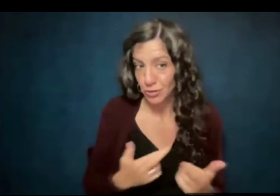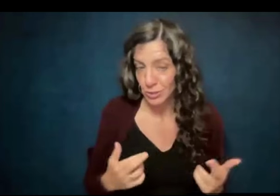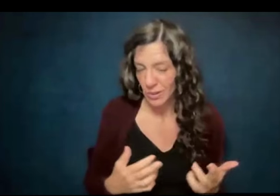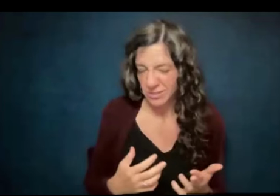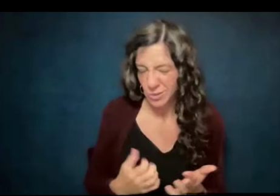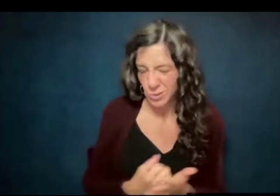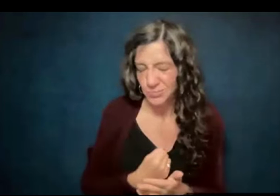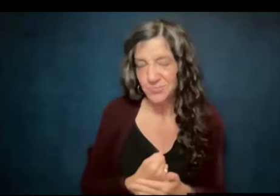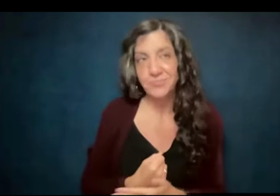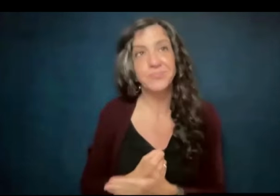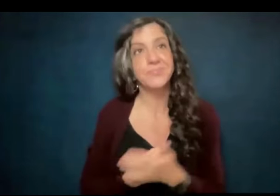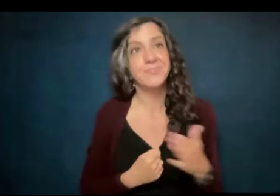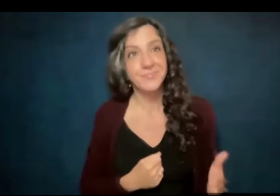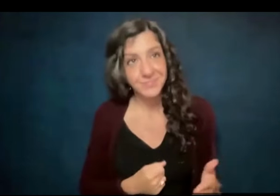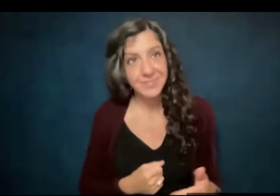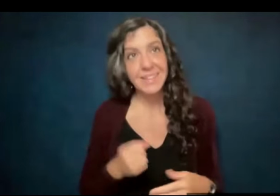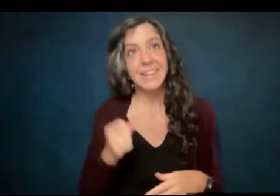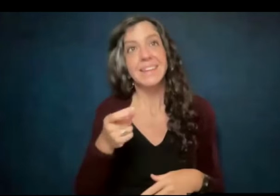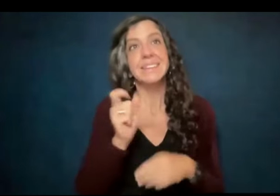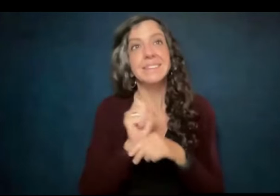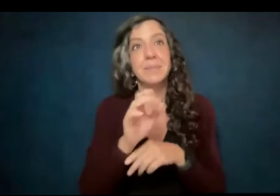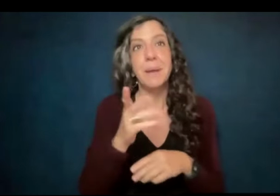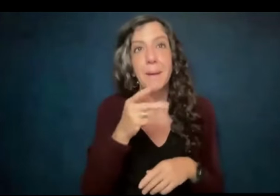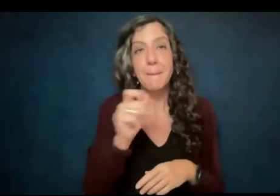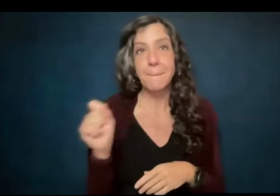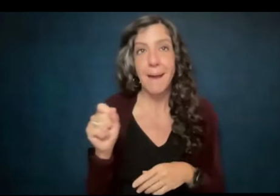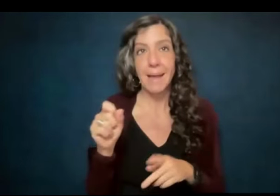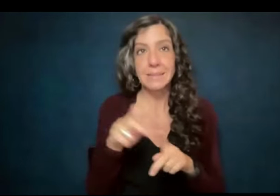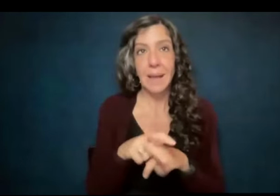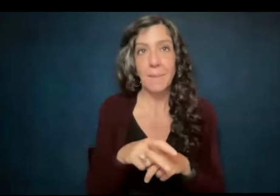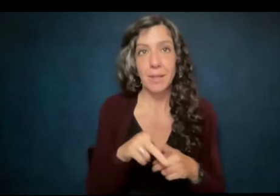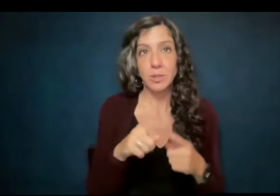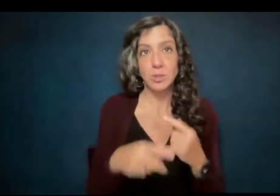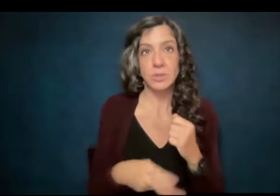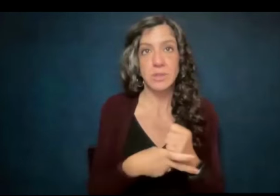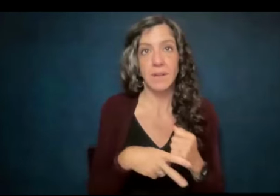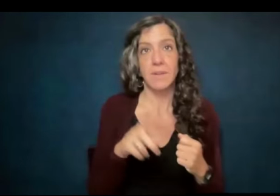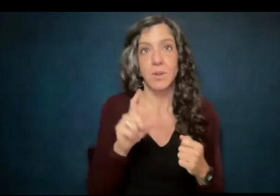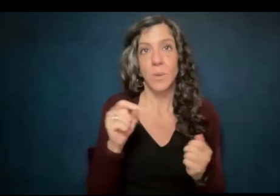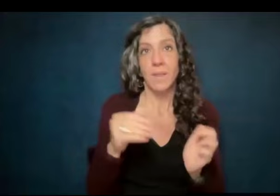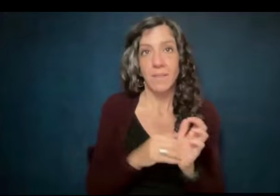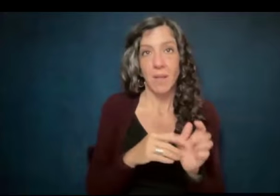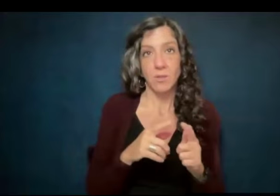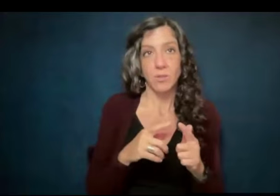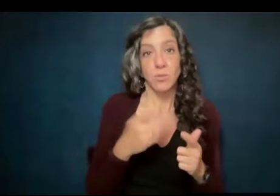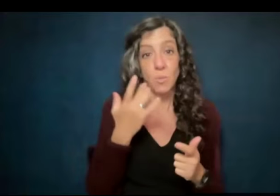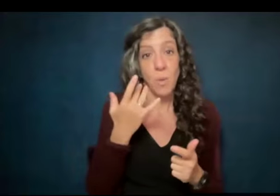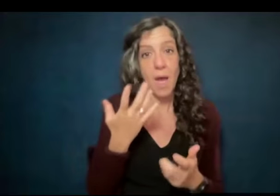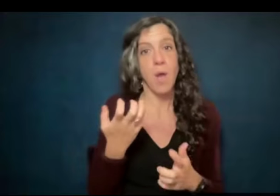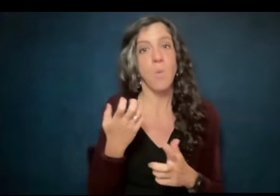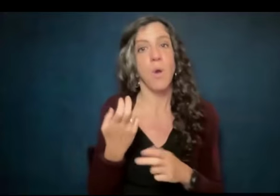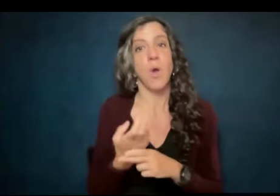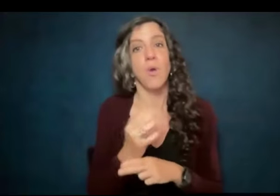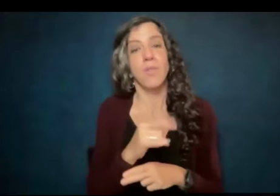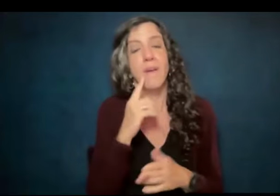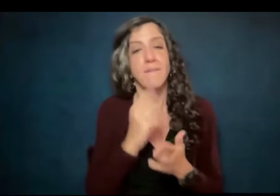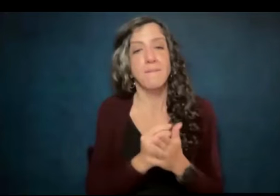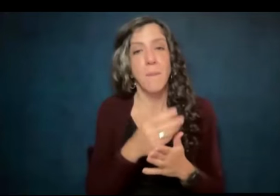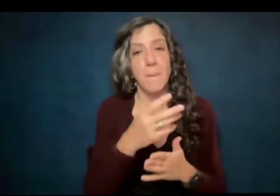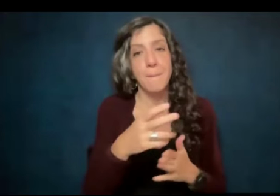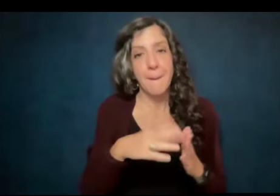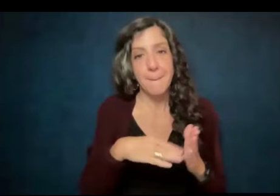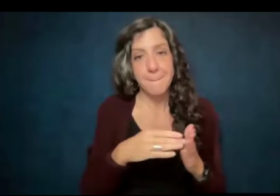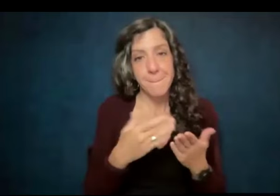Jaden submitted a pass application to save $20,000. He wants to use the $20,000 to purchase